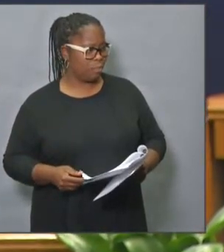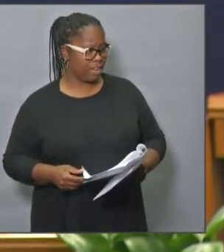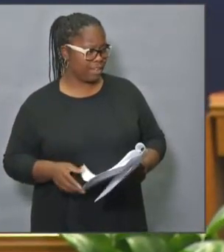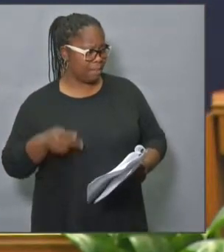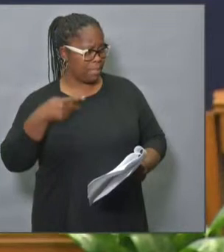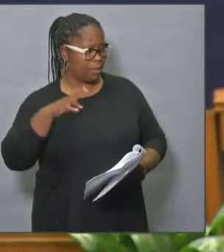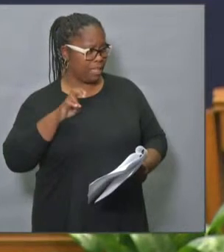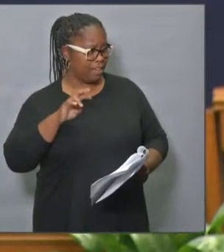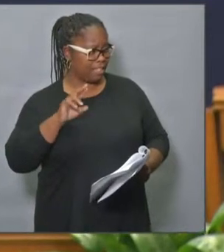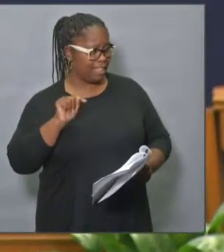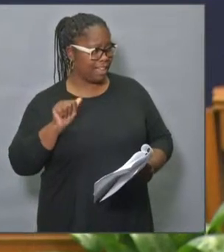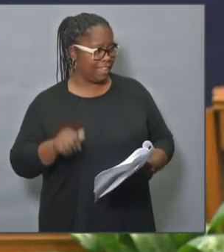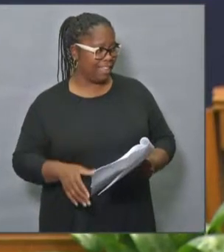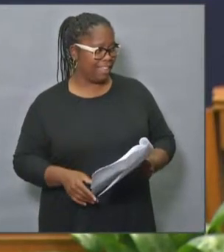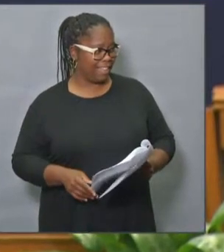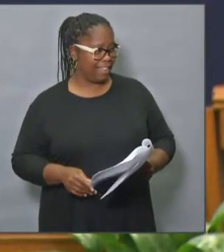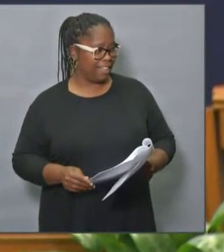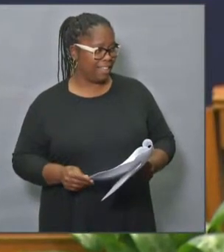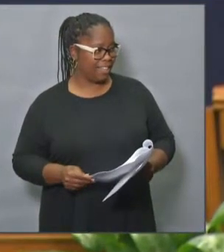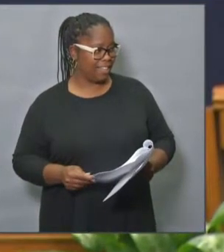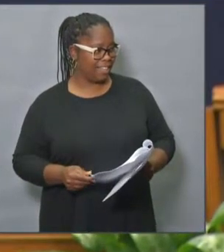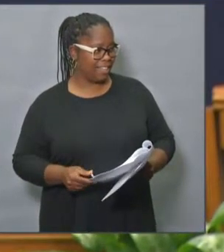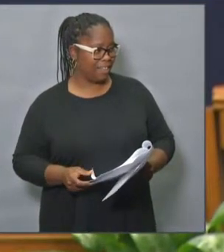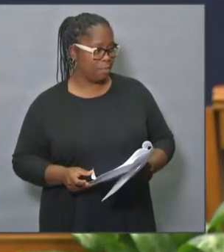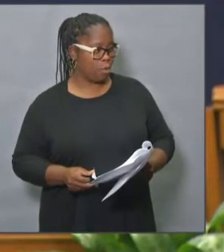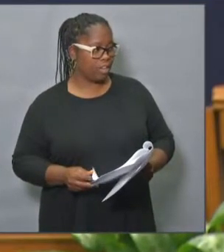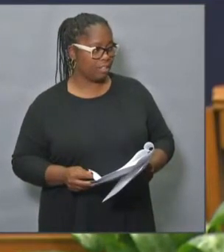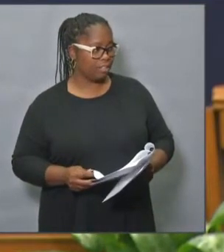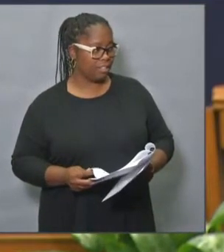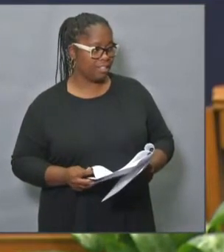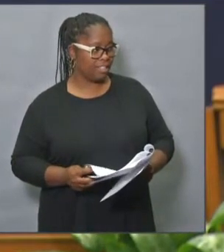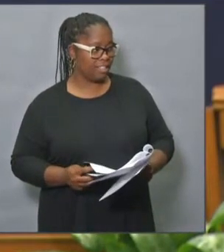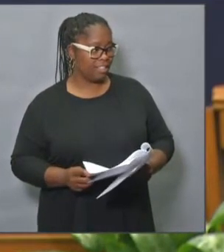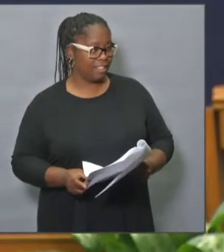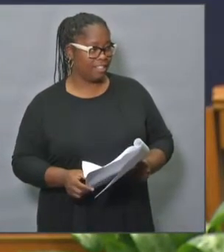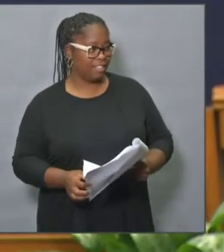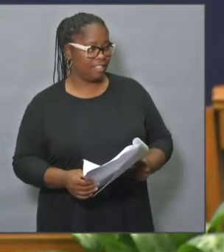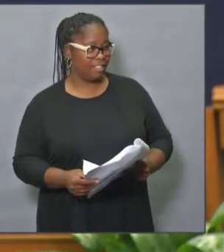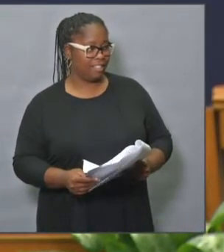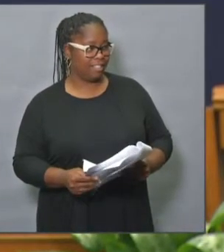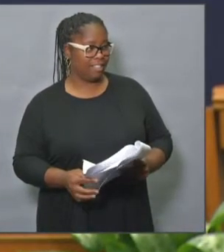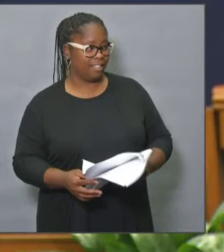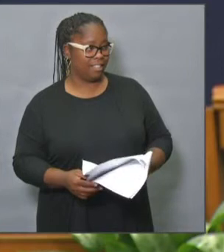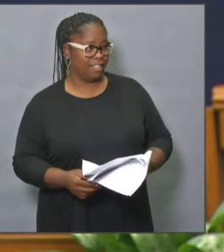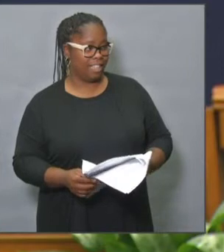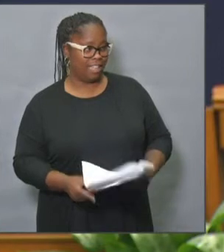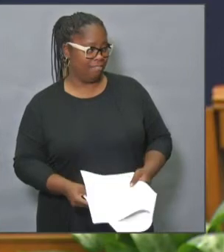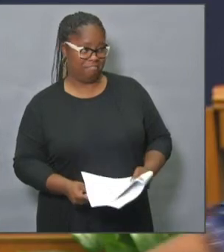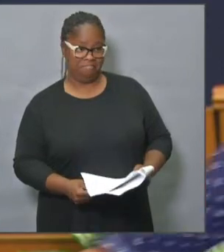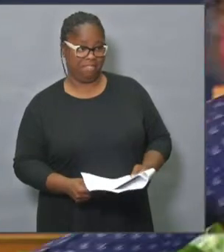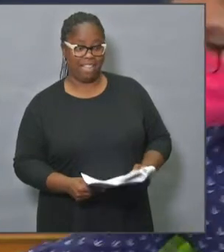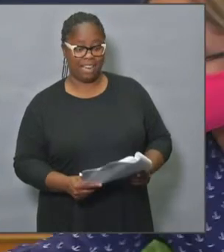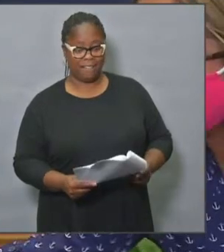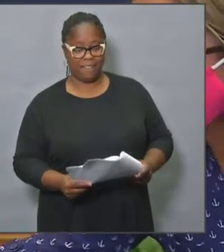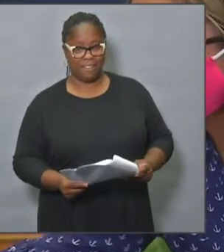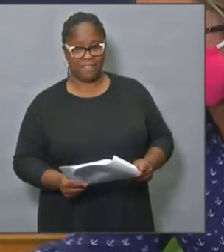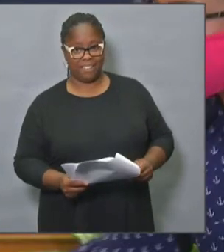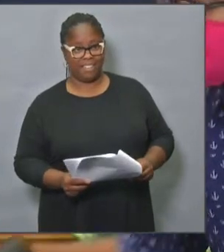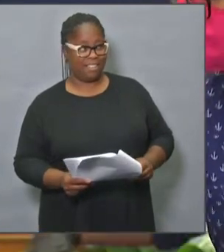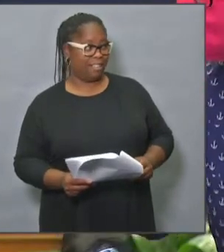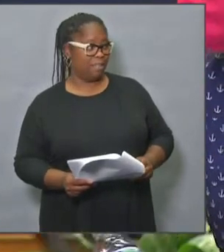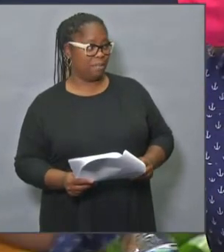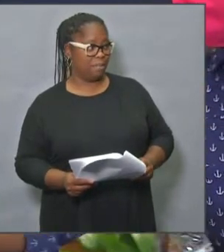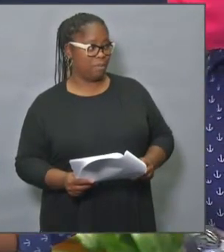nuestra Comisión de Indios Nativos Americanos nos recordó esta semana, tienen puesto una mascarilla de